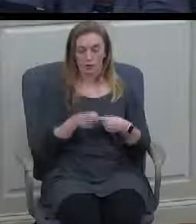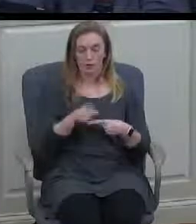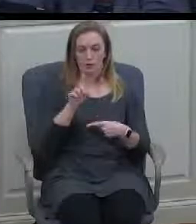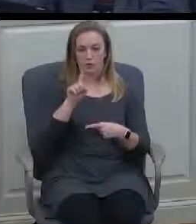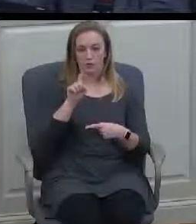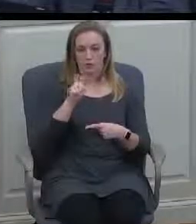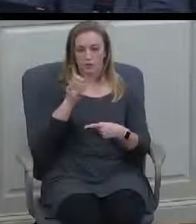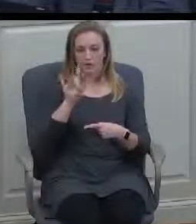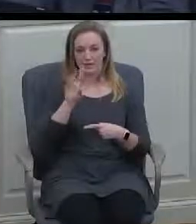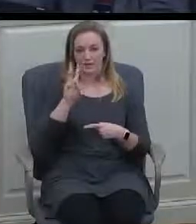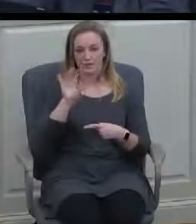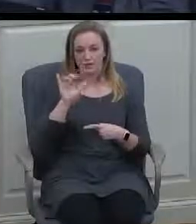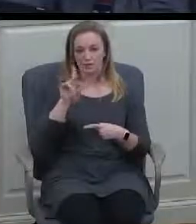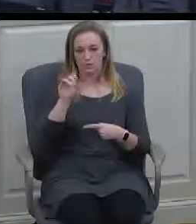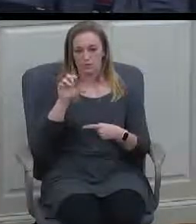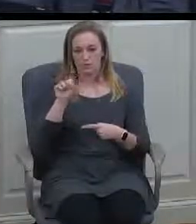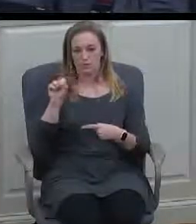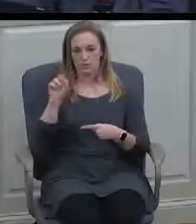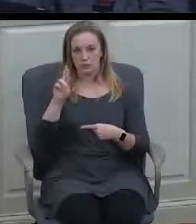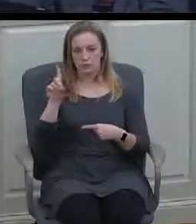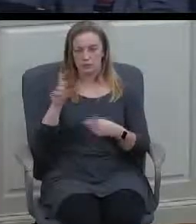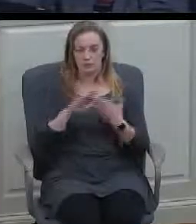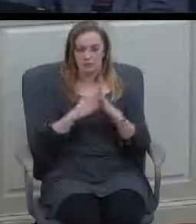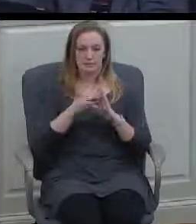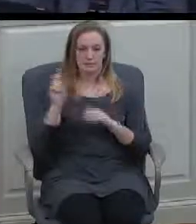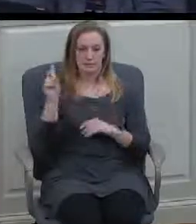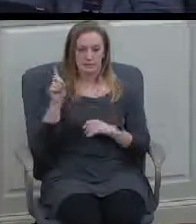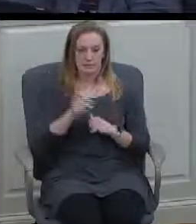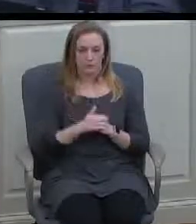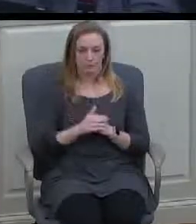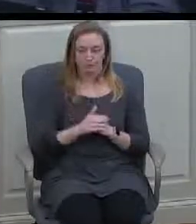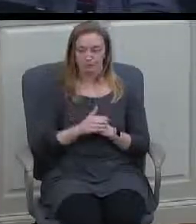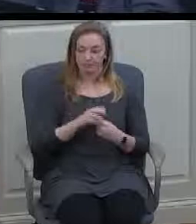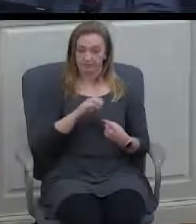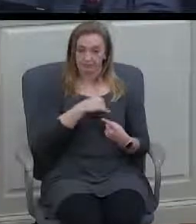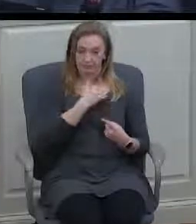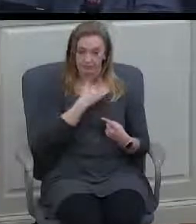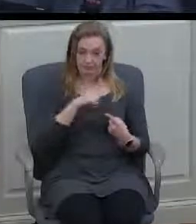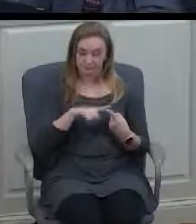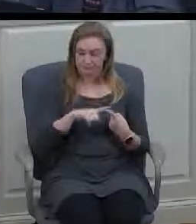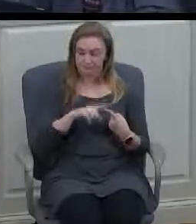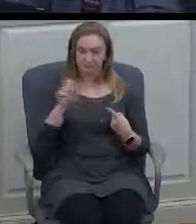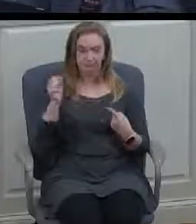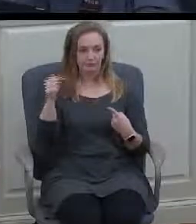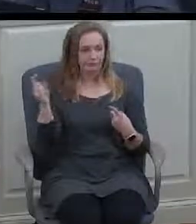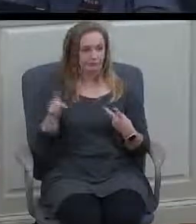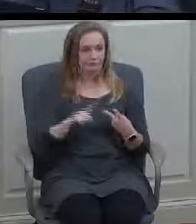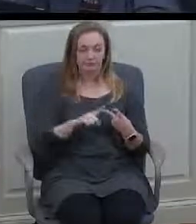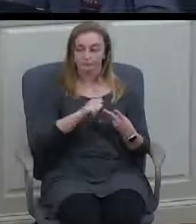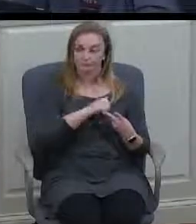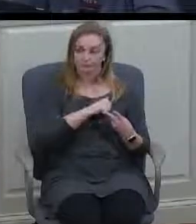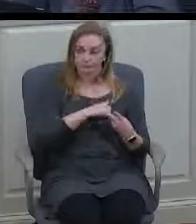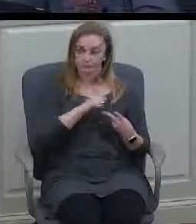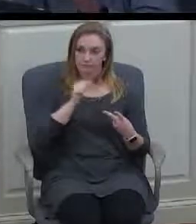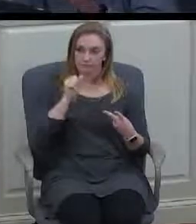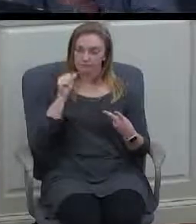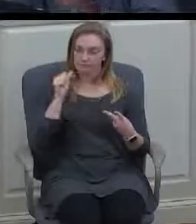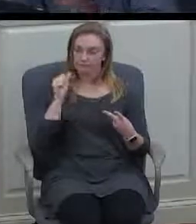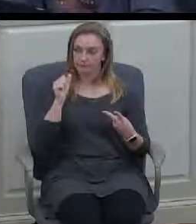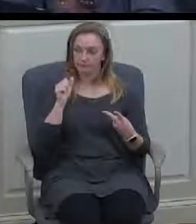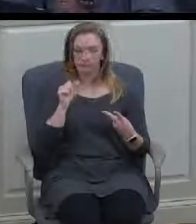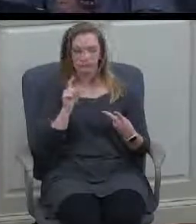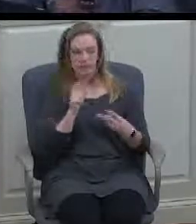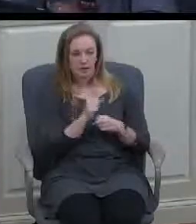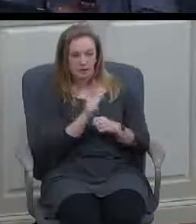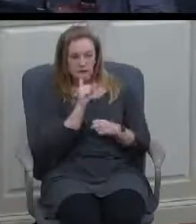128 Wilderness Road in the city of Danville. Commissioner Holland, Yes. Commissioner Atkins, Just to make